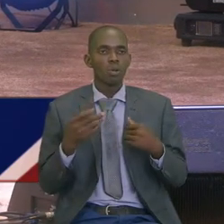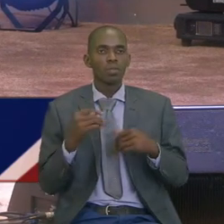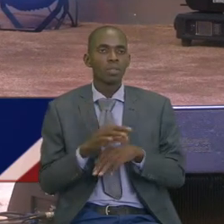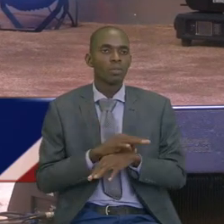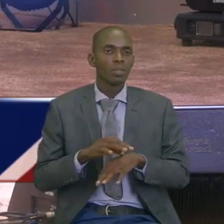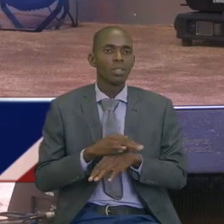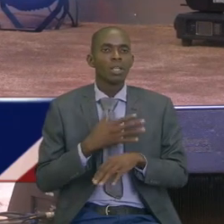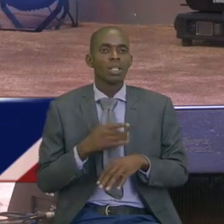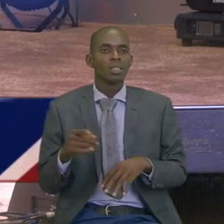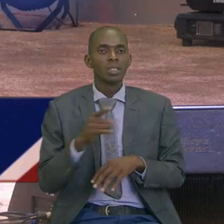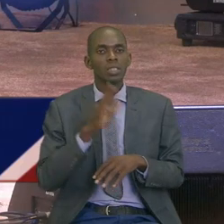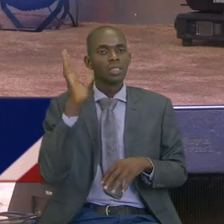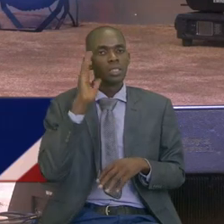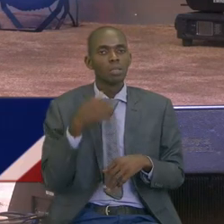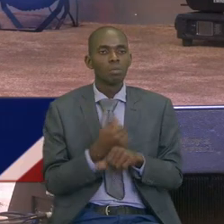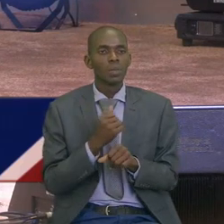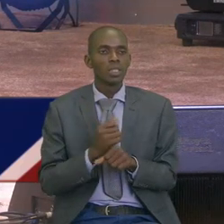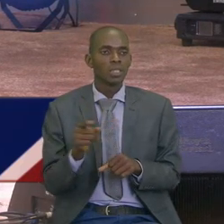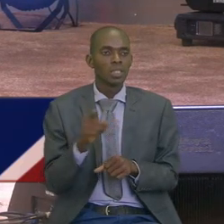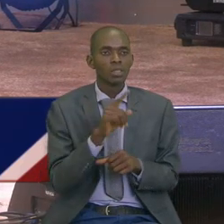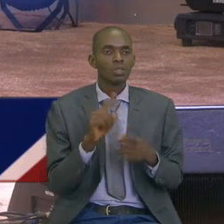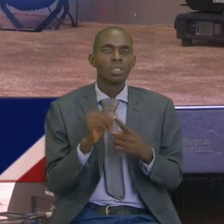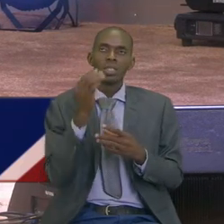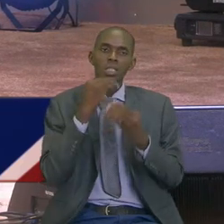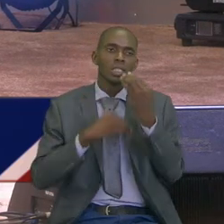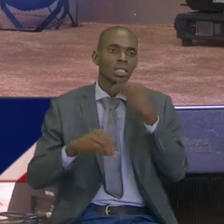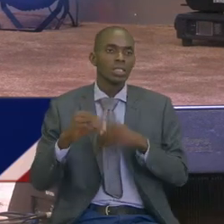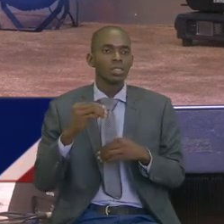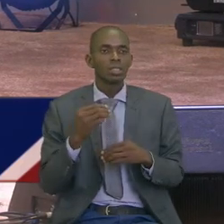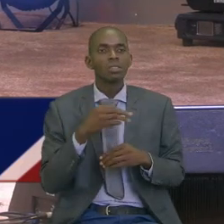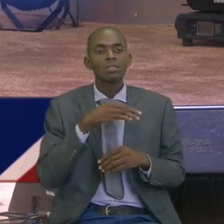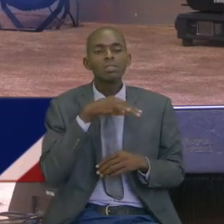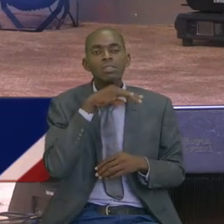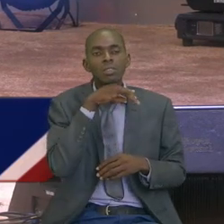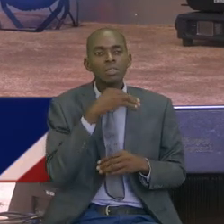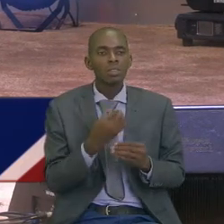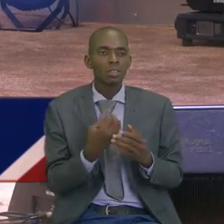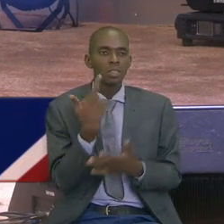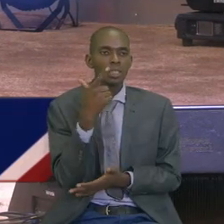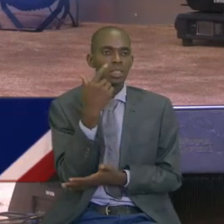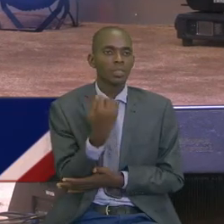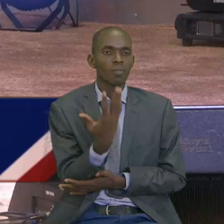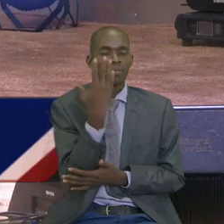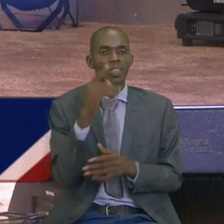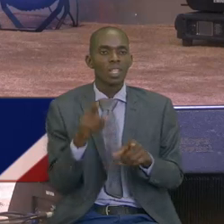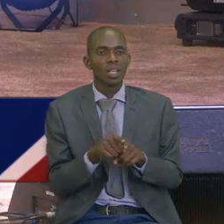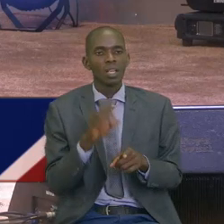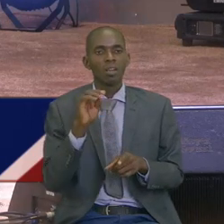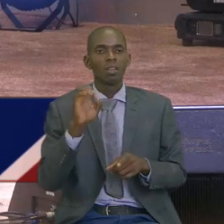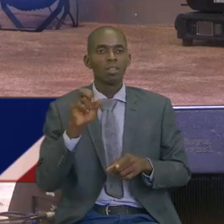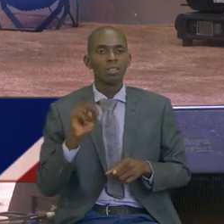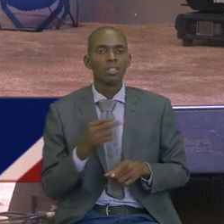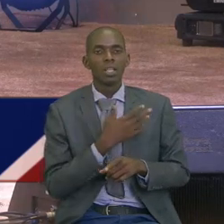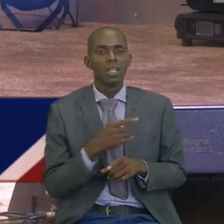and they shall make thee to eat grass as oxen, and they